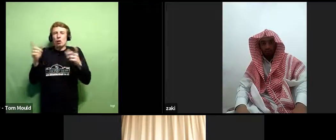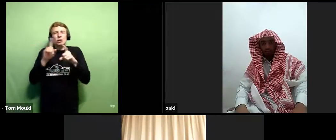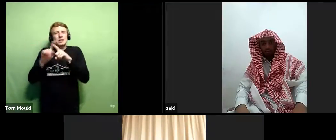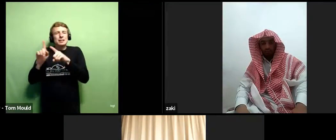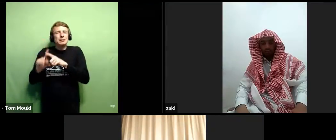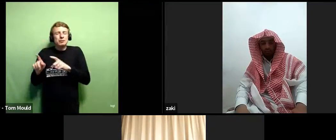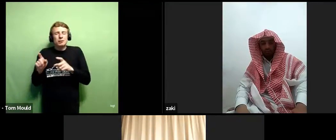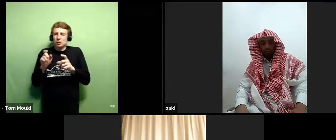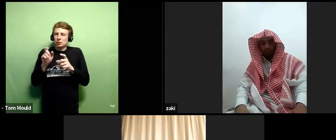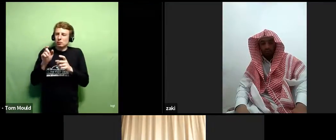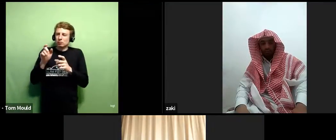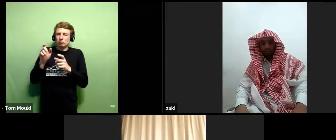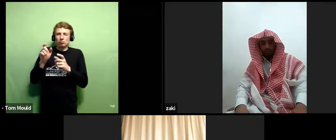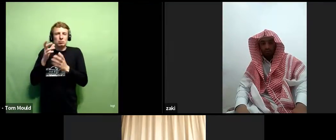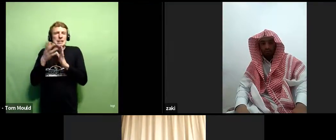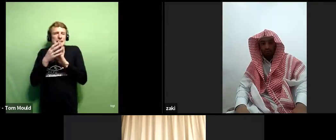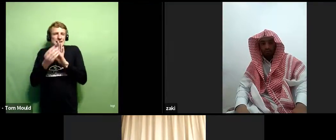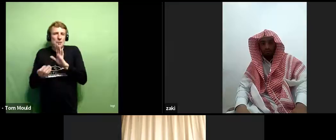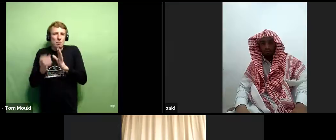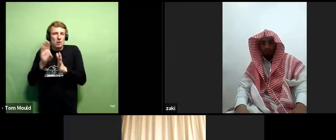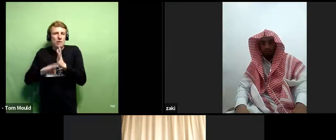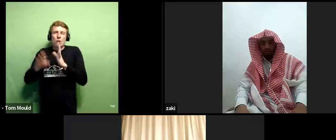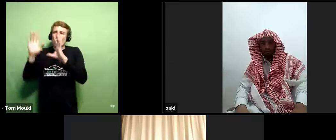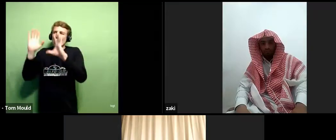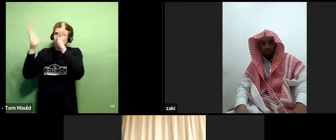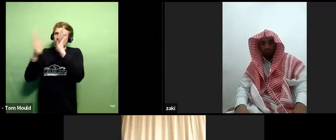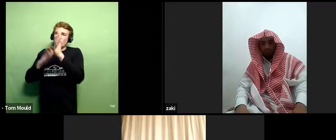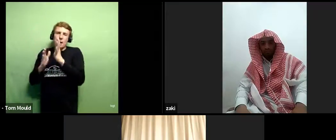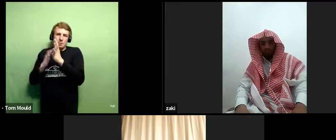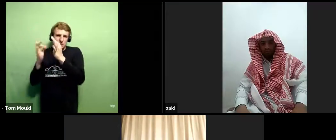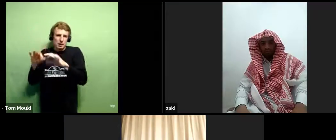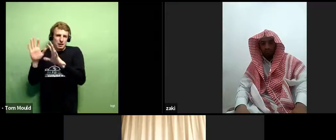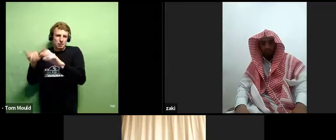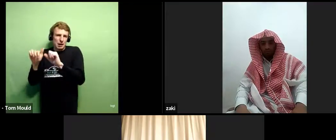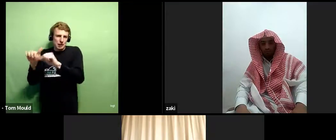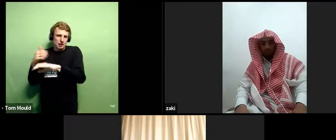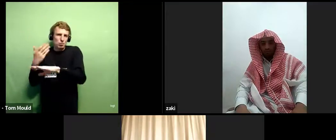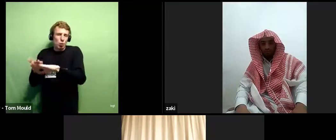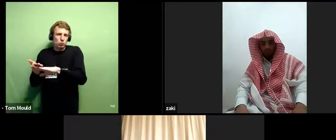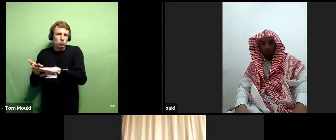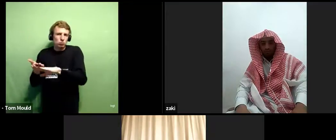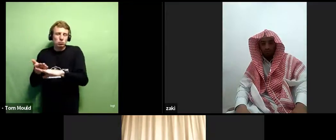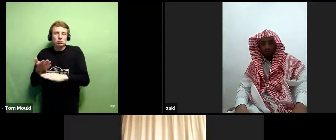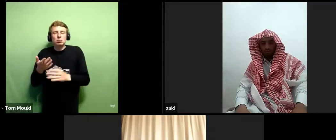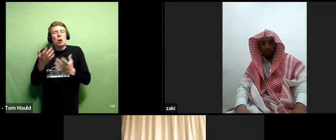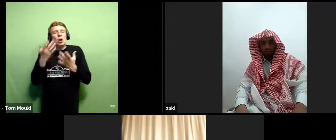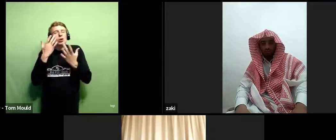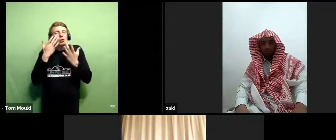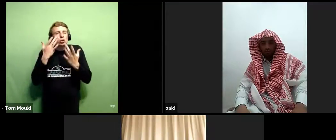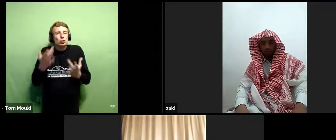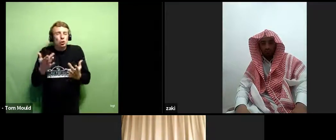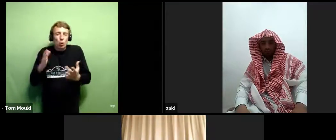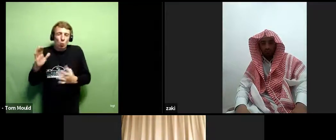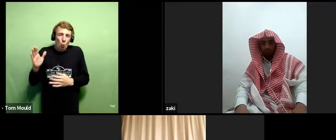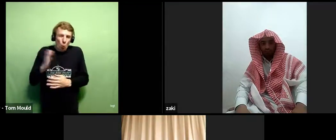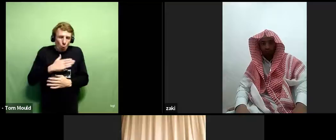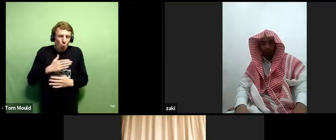upon him. And it indicates the obligation of having the intention. And we will